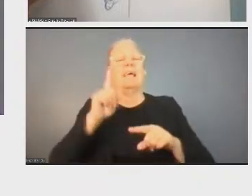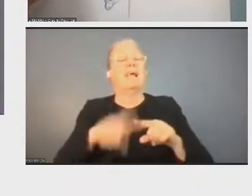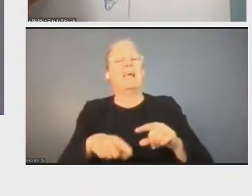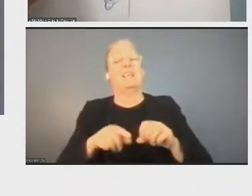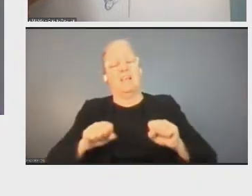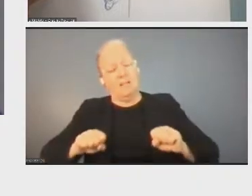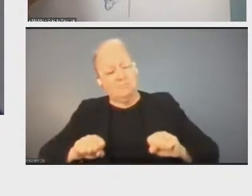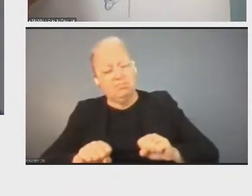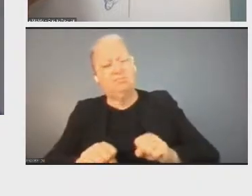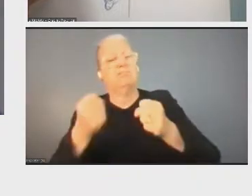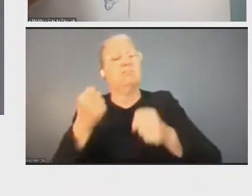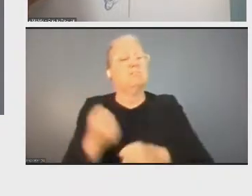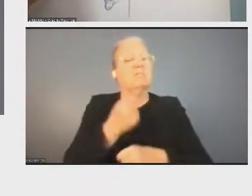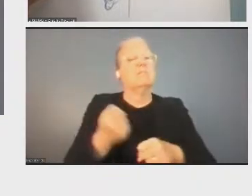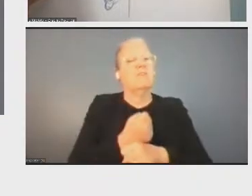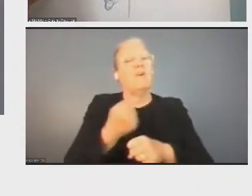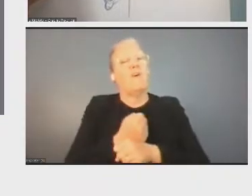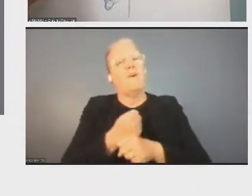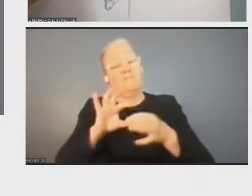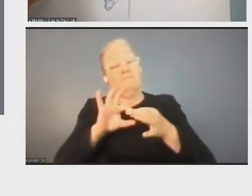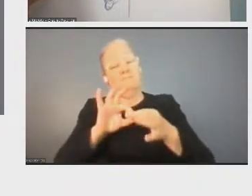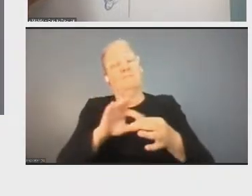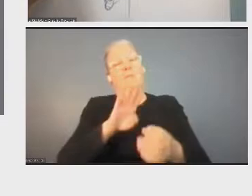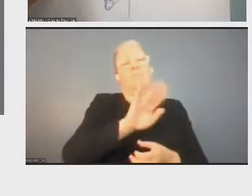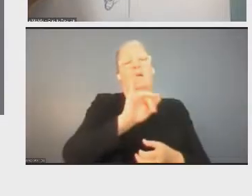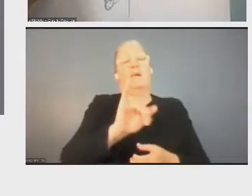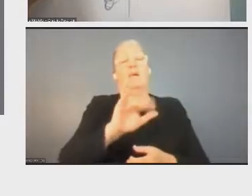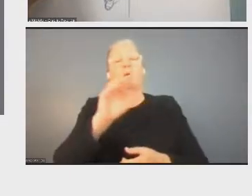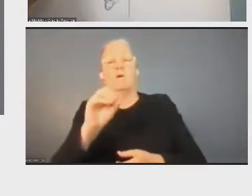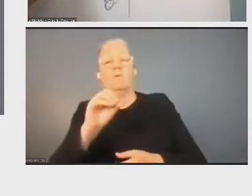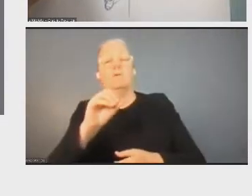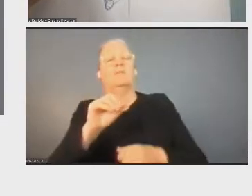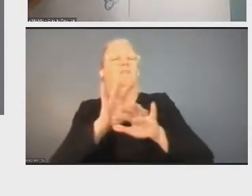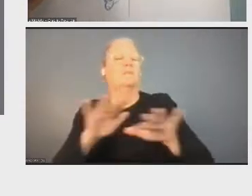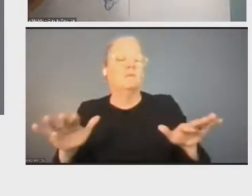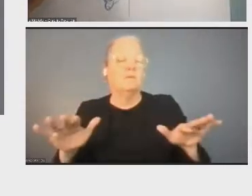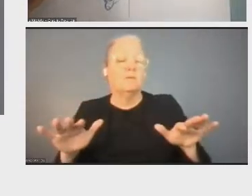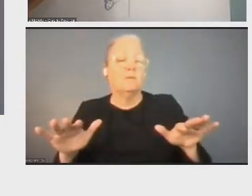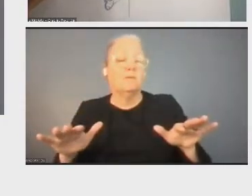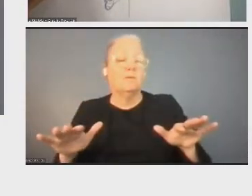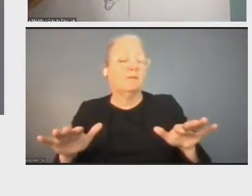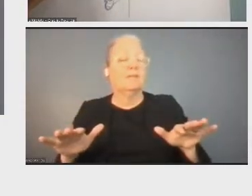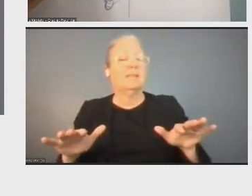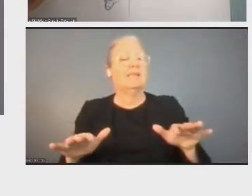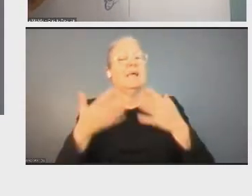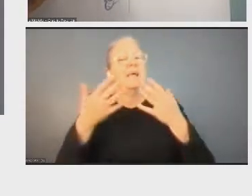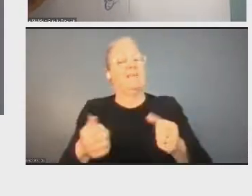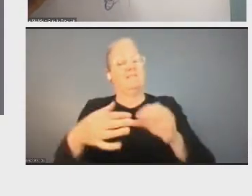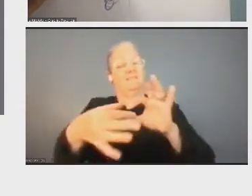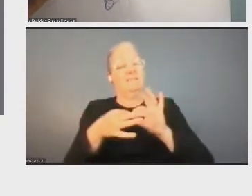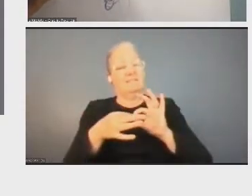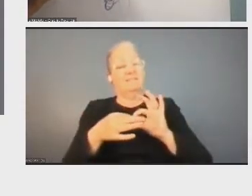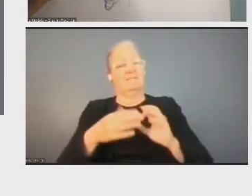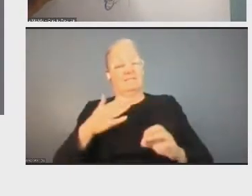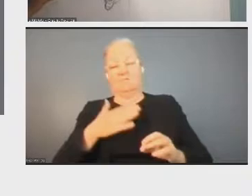regarding biodiversity, that this is also related with our own lives, our